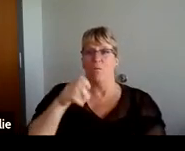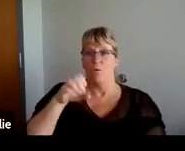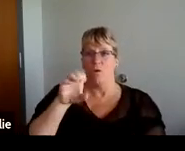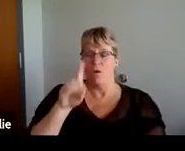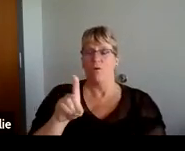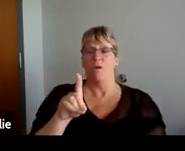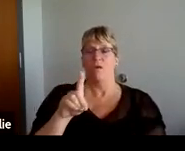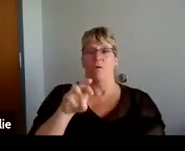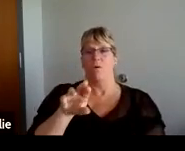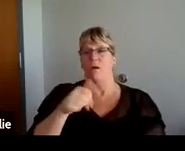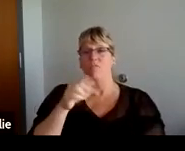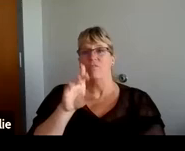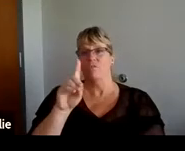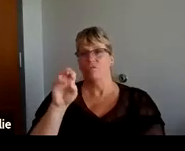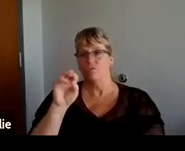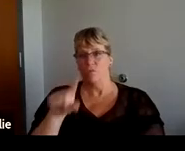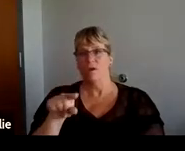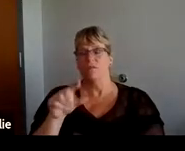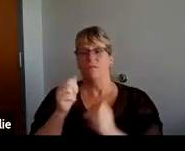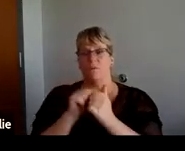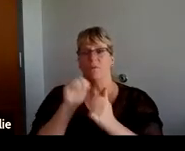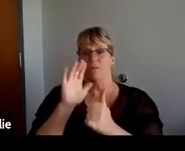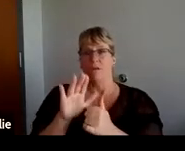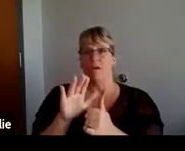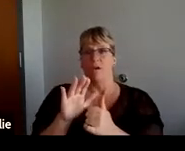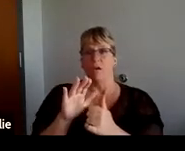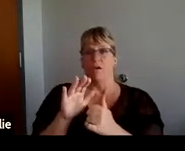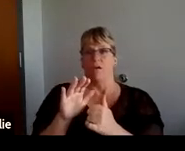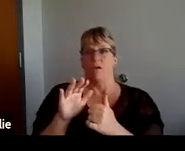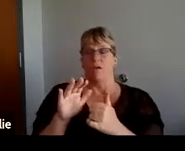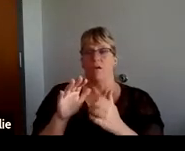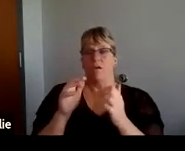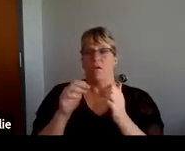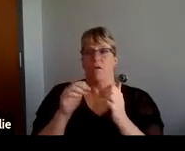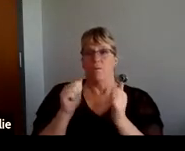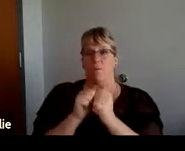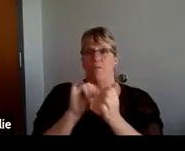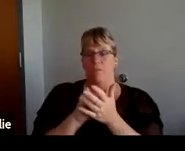other drugs to their presentation.